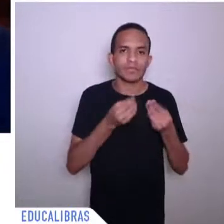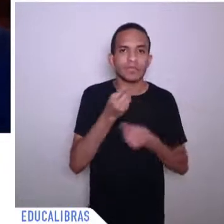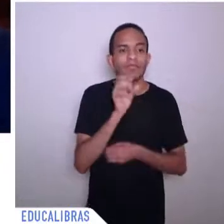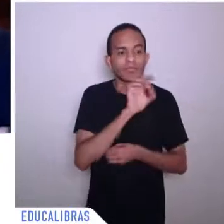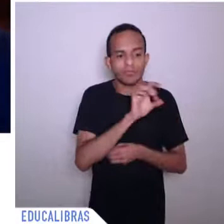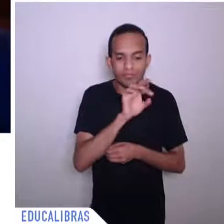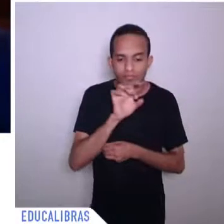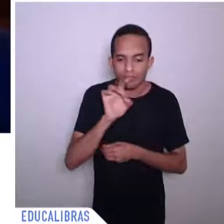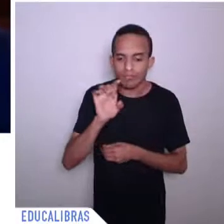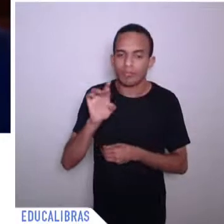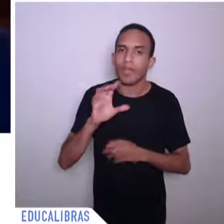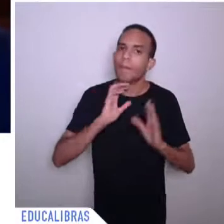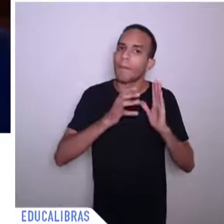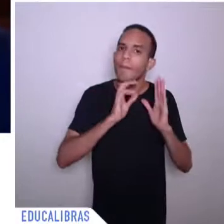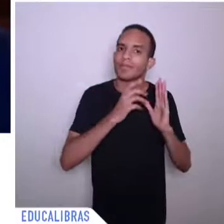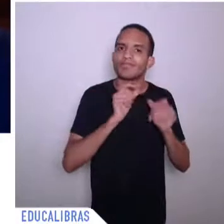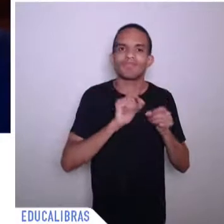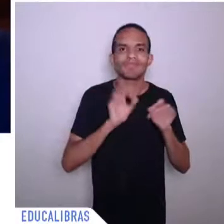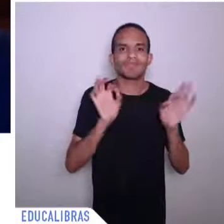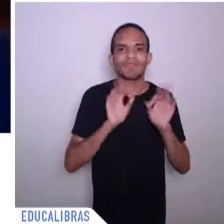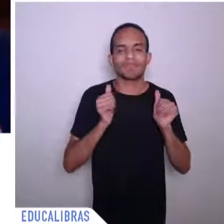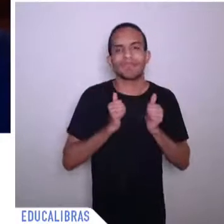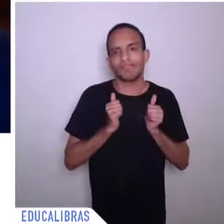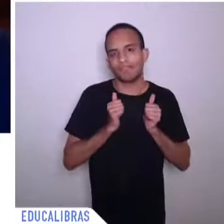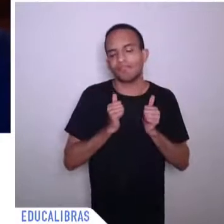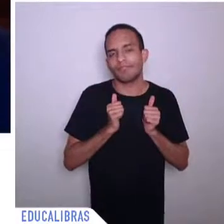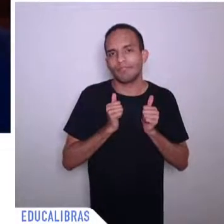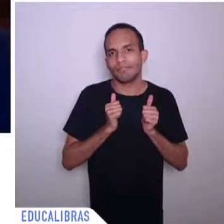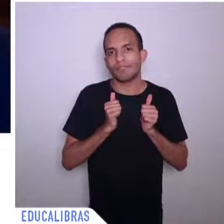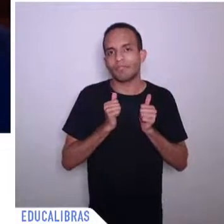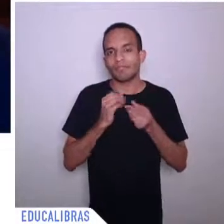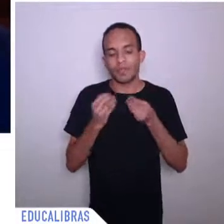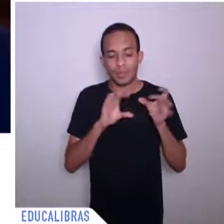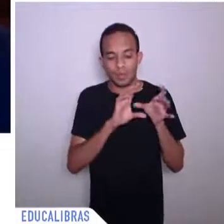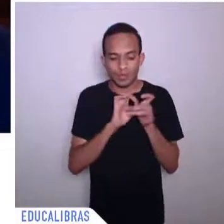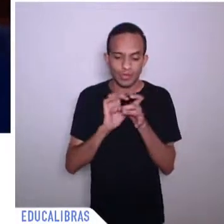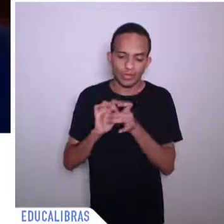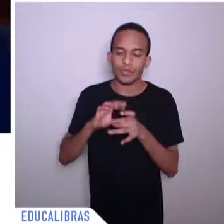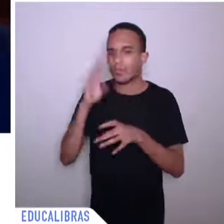things into politics, and the parties are not doing this.